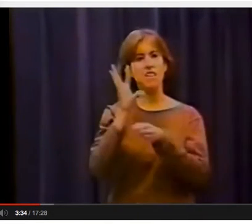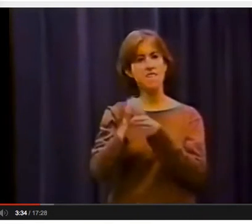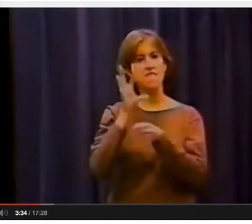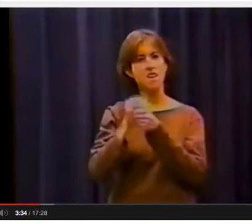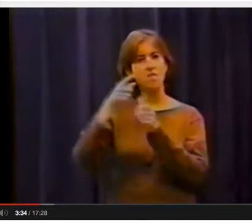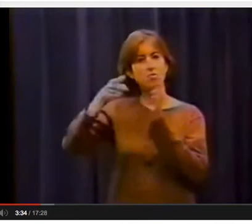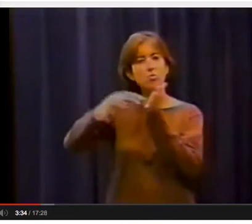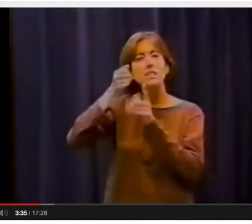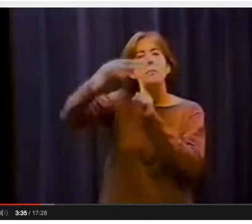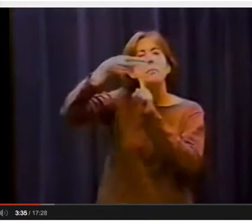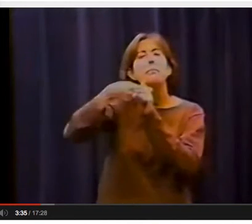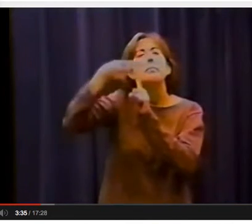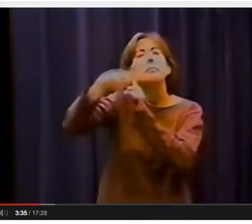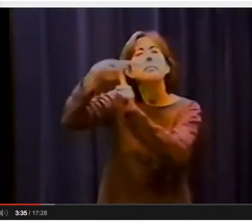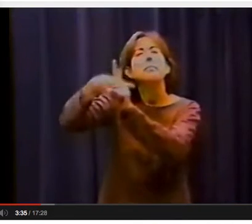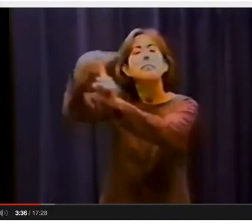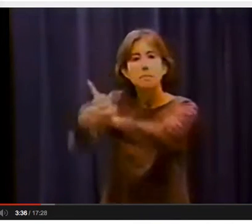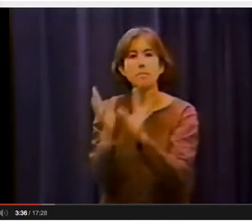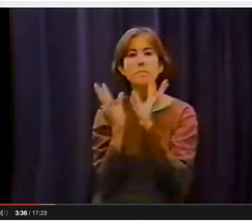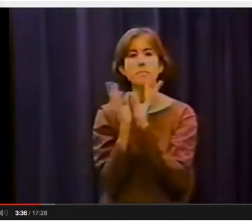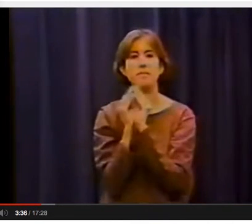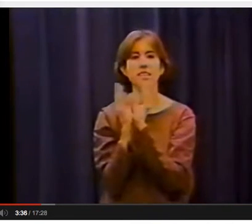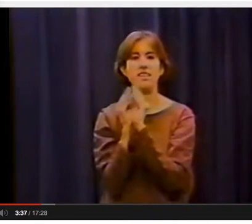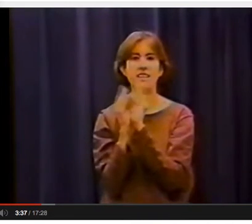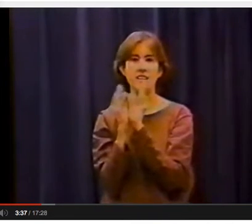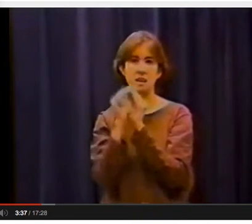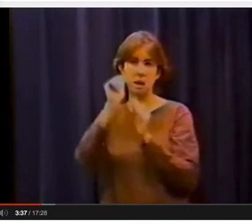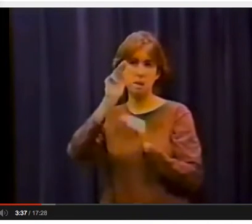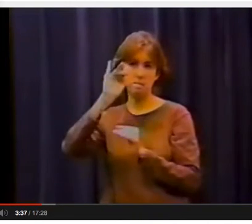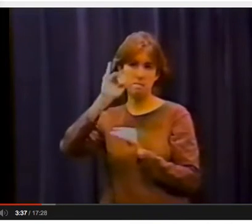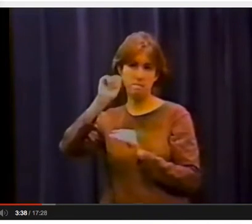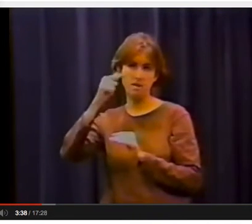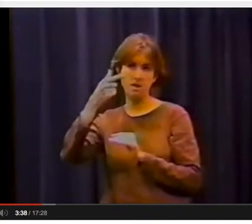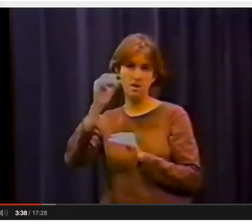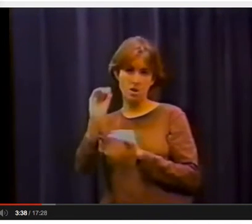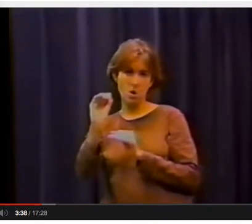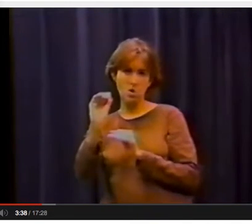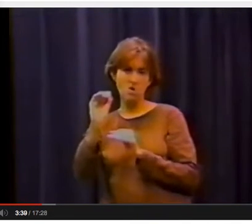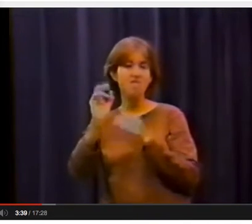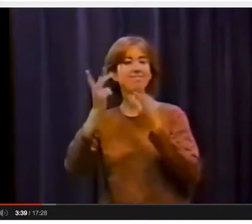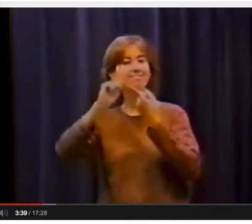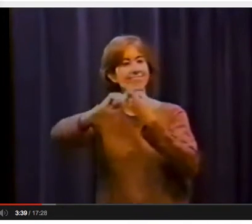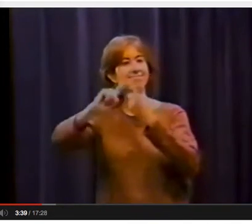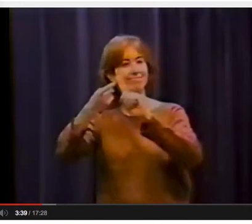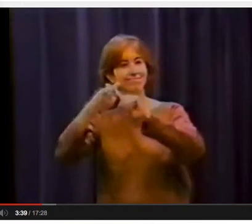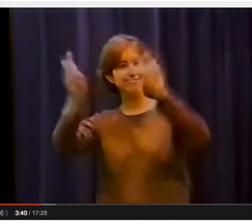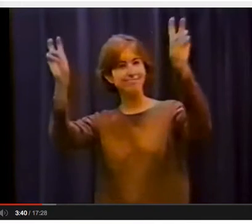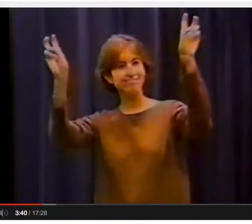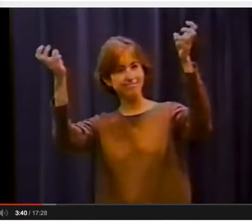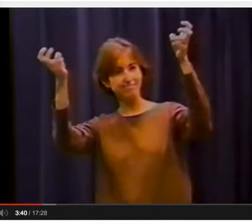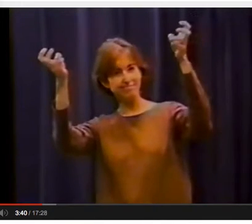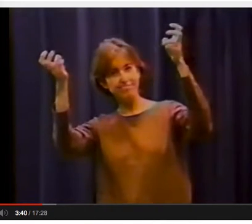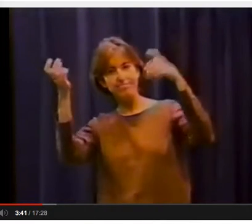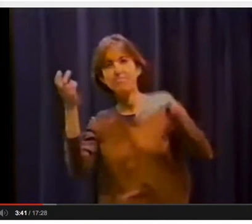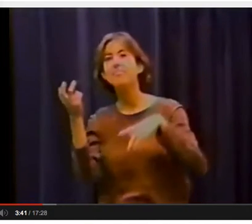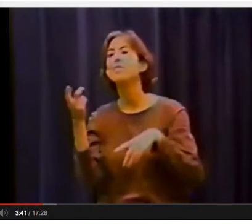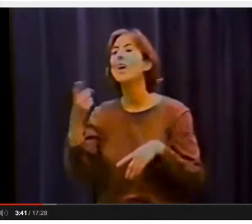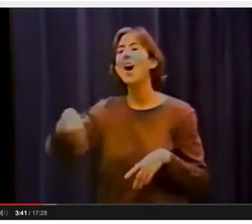So I work with the Spanish kids from when they're little all the way to when they're grown, and we have monthly meetings.